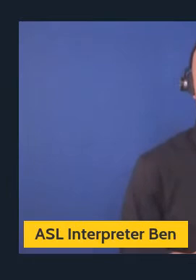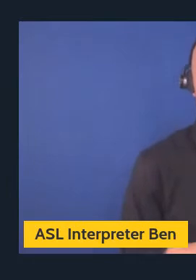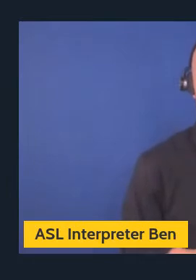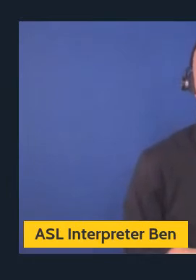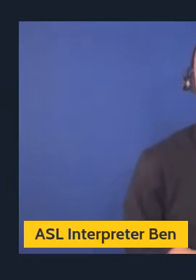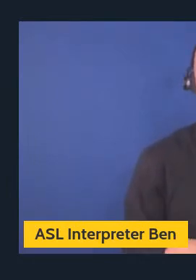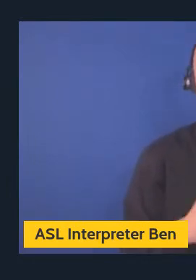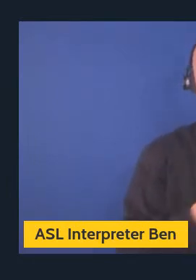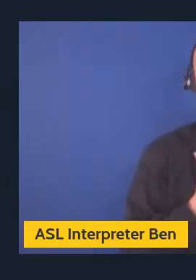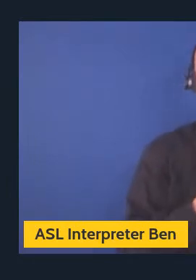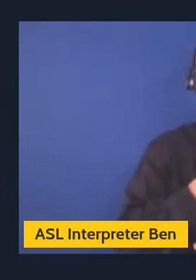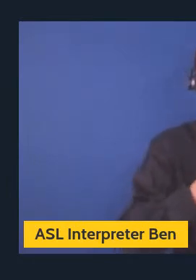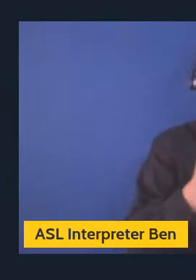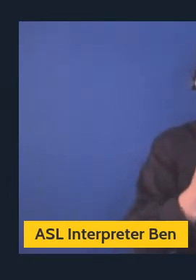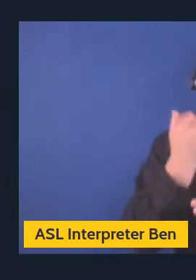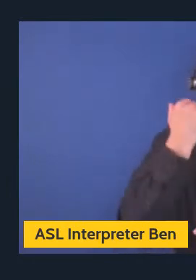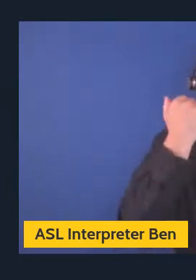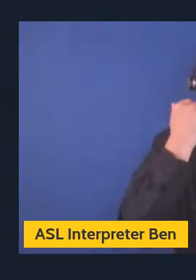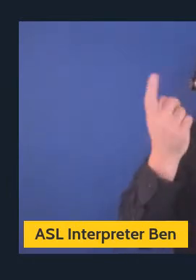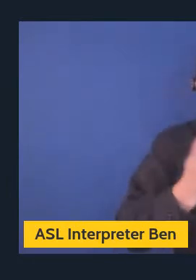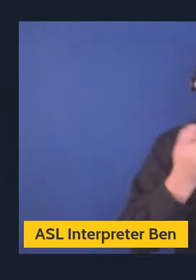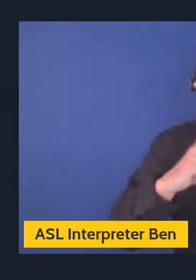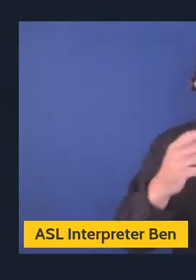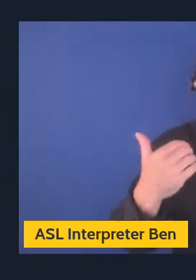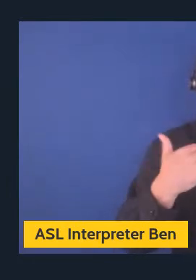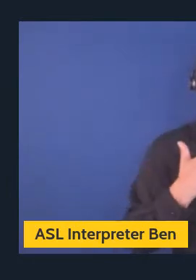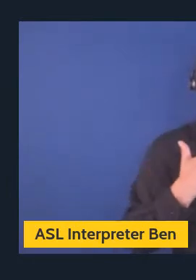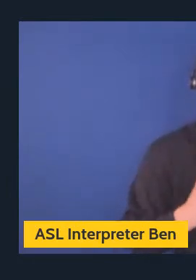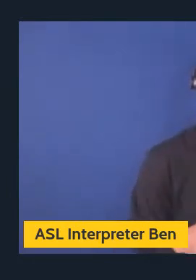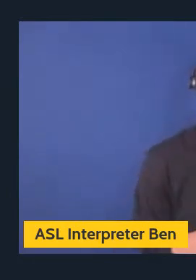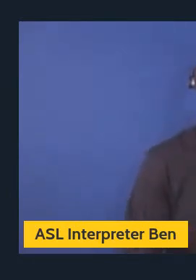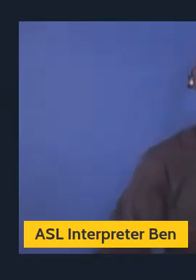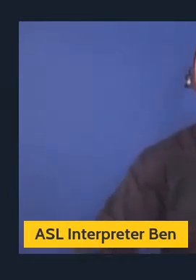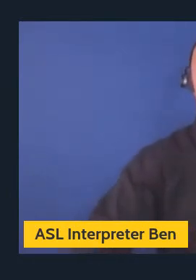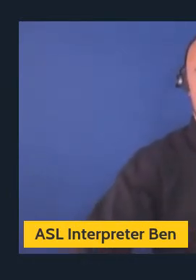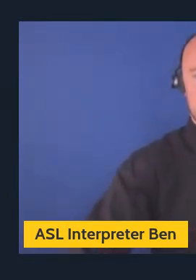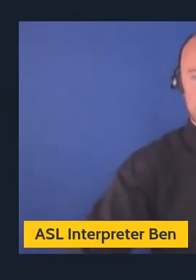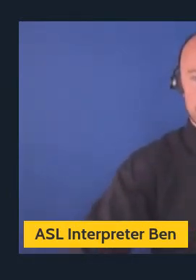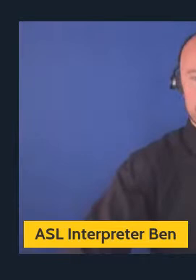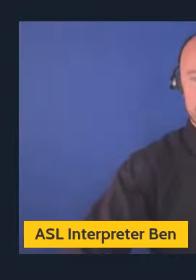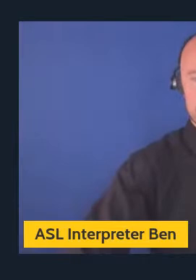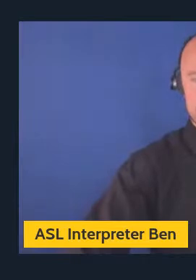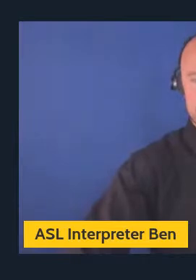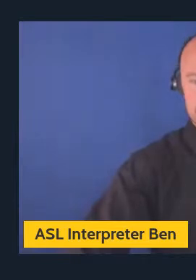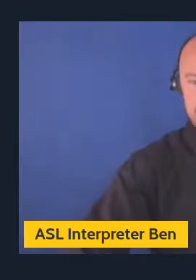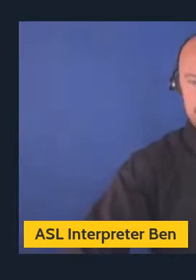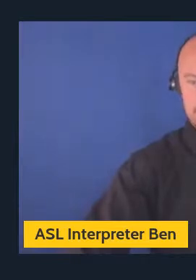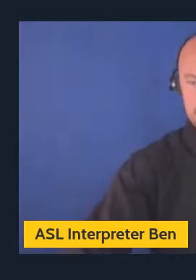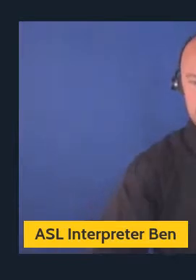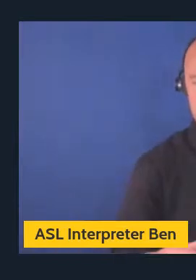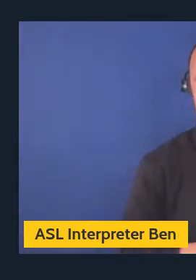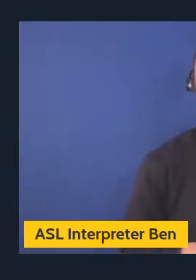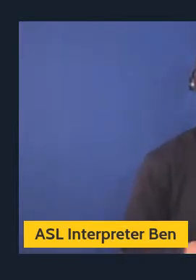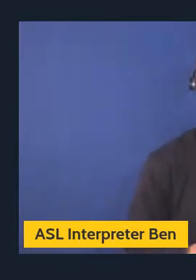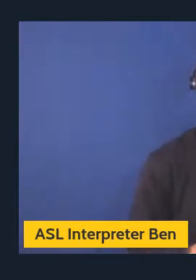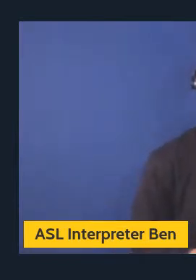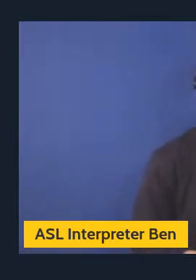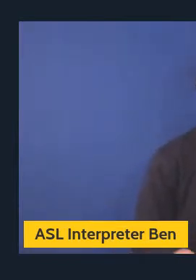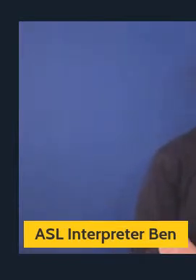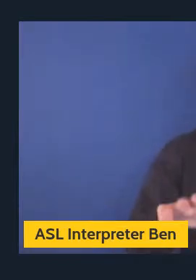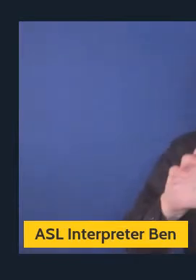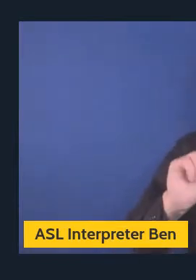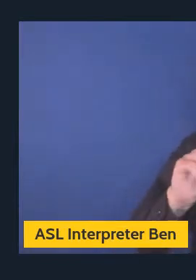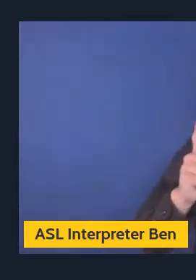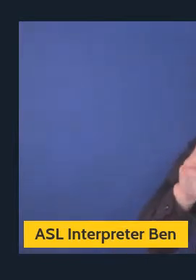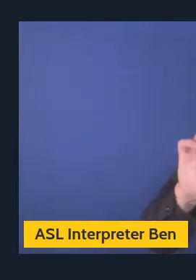help you out. If you have any questions, just drop them in chat and we will relay it to you. Next up, we have Abhishek Gupta, who's going to